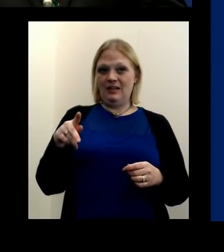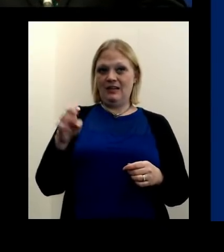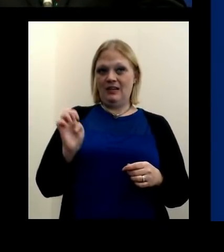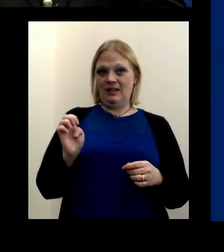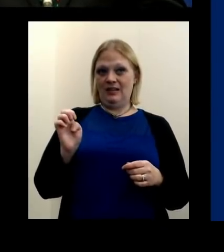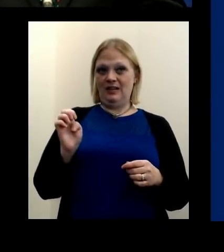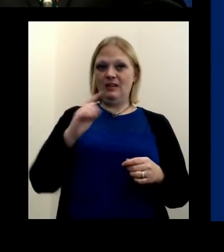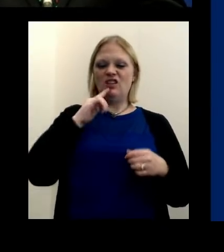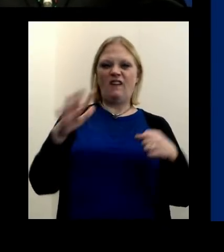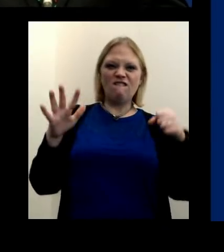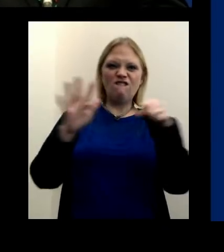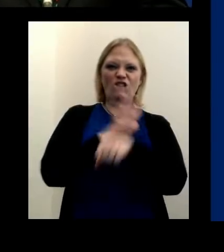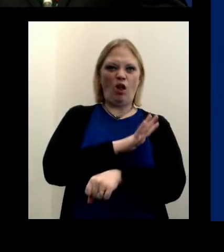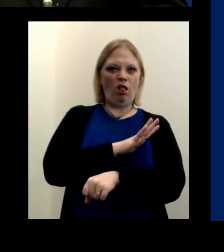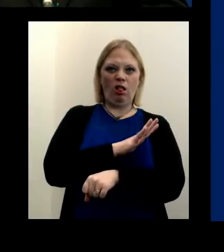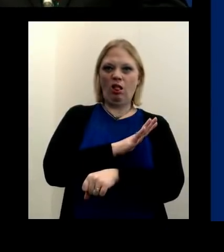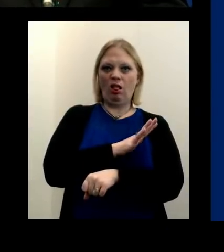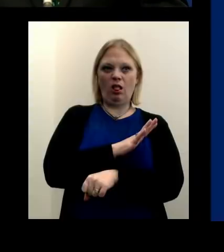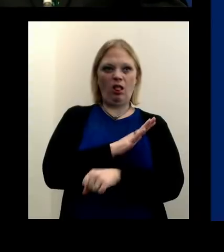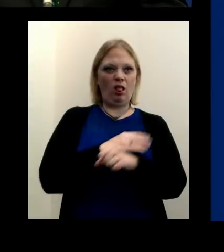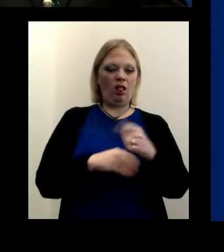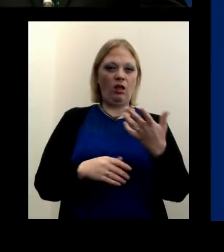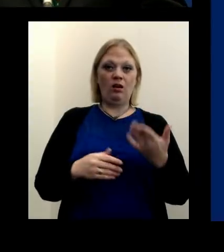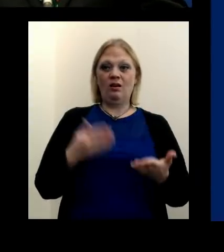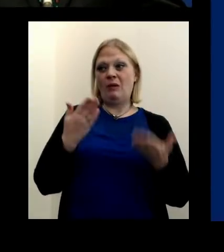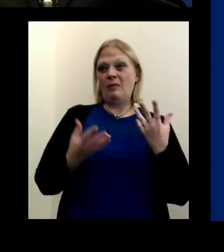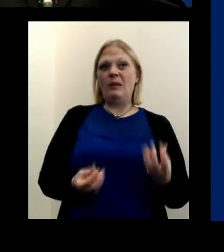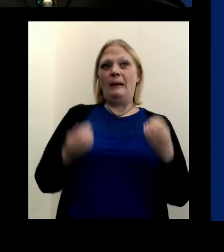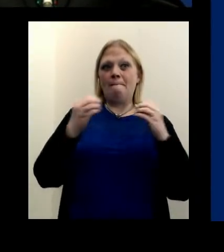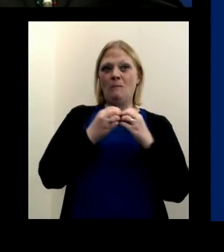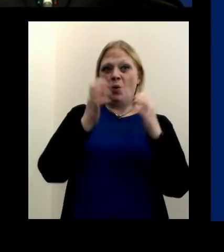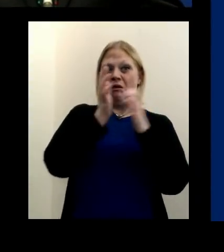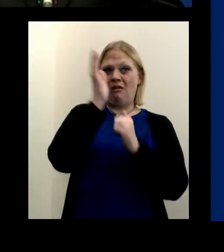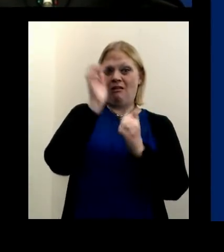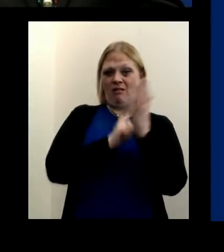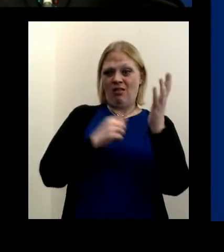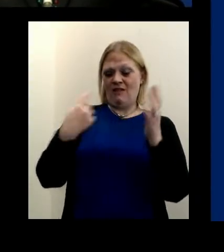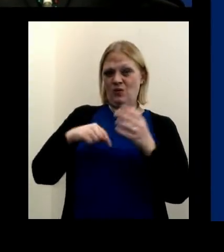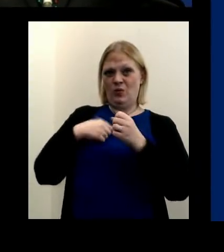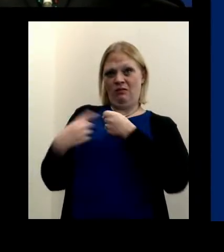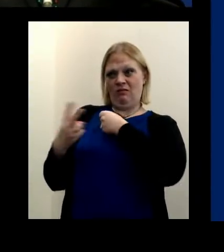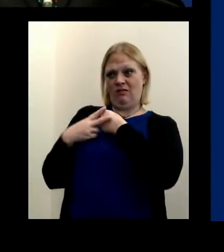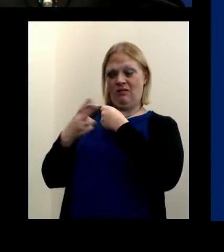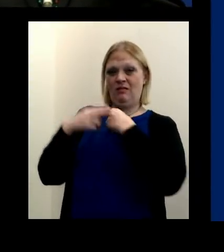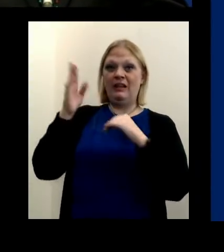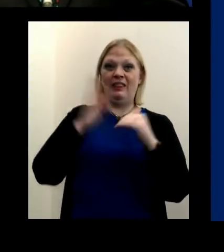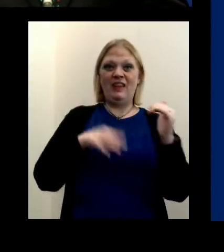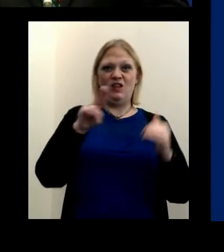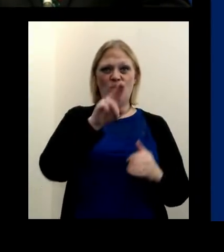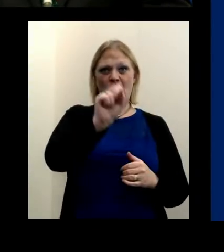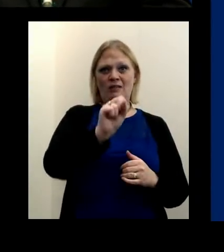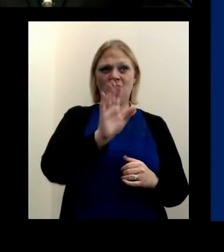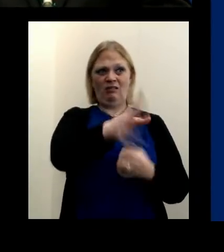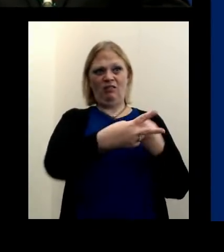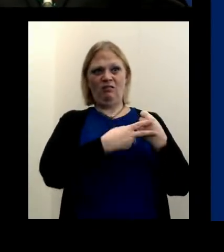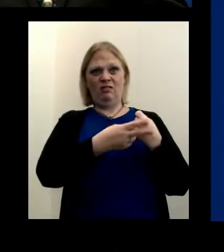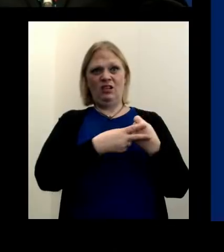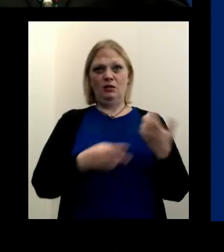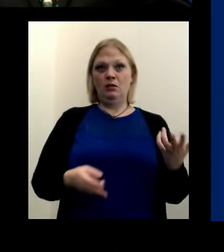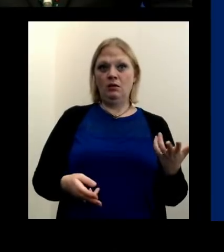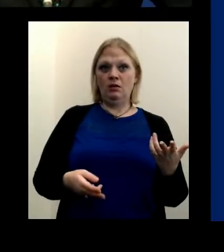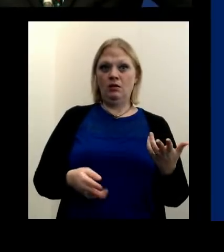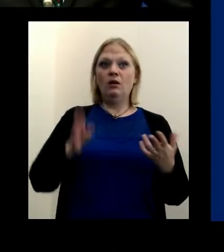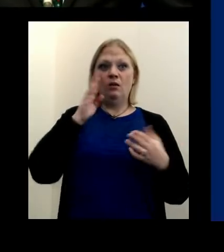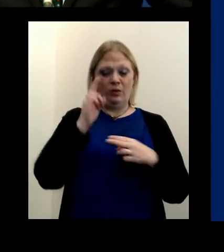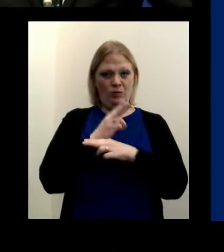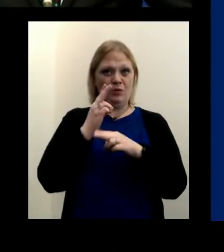is full. It's possible we actually have more nitrile gloves in our stockpile right now than the United States' stockpile. And we're going to use a